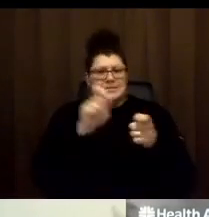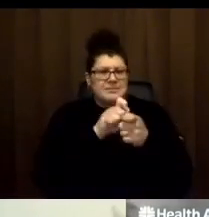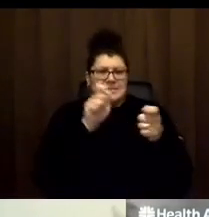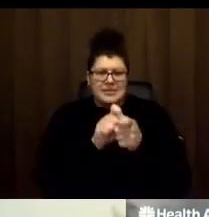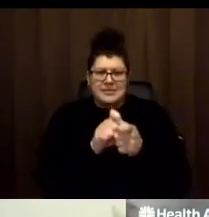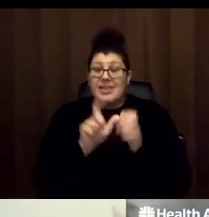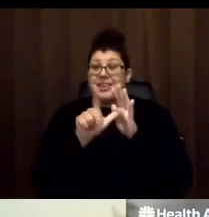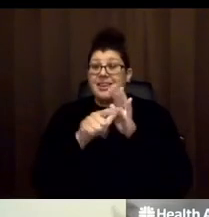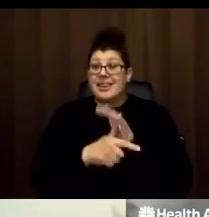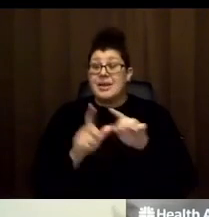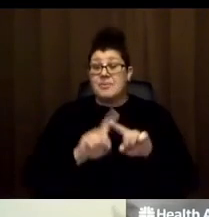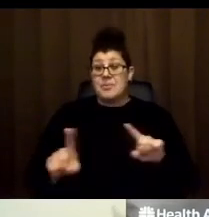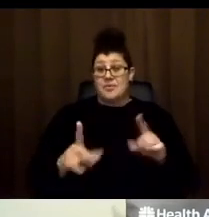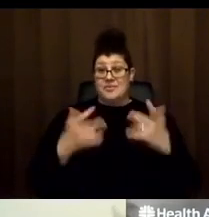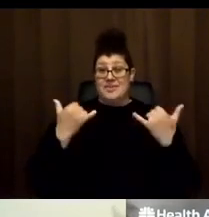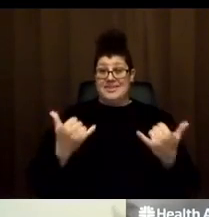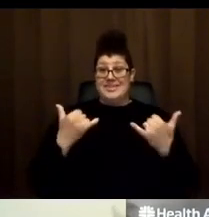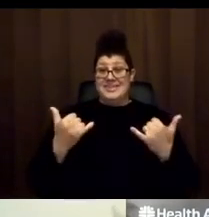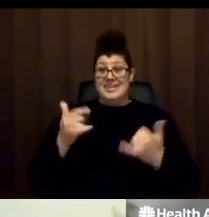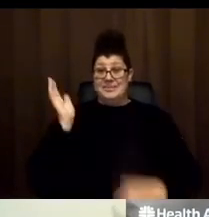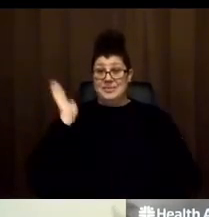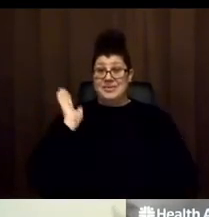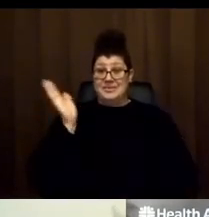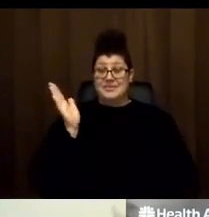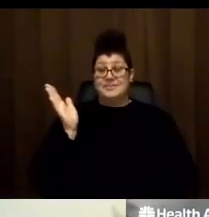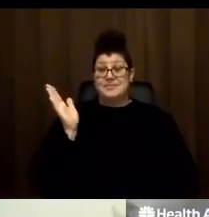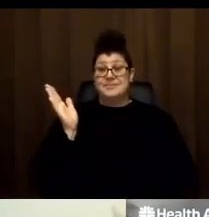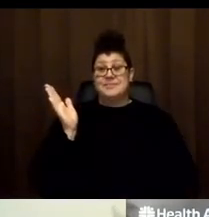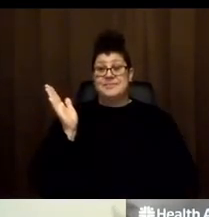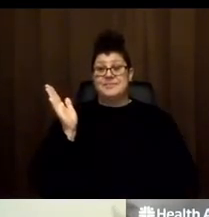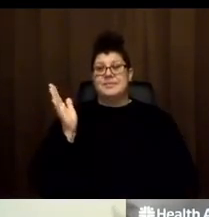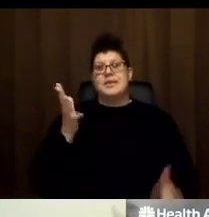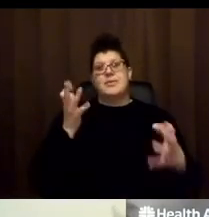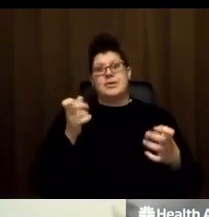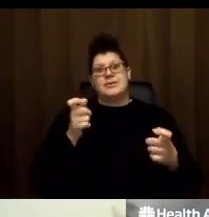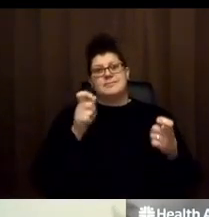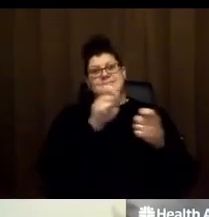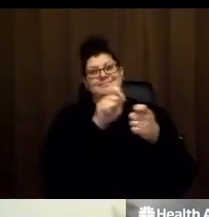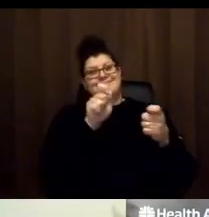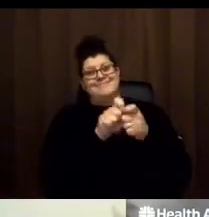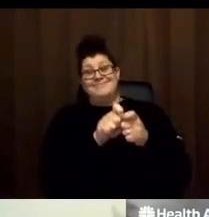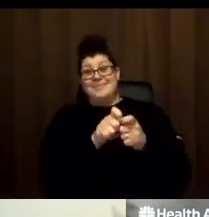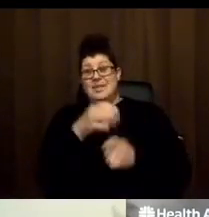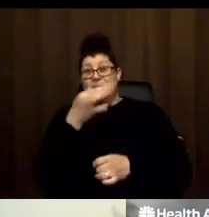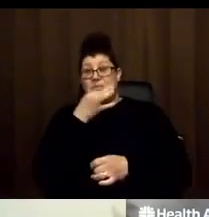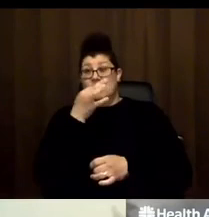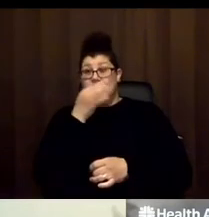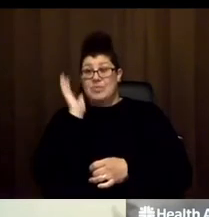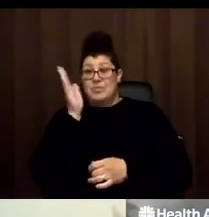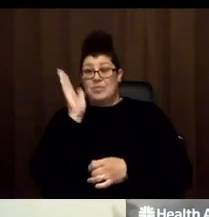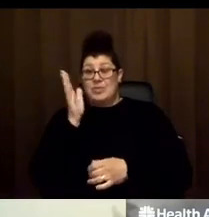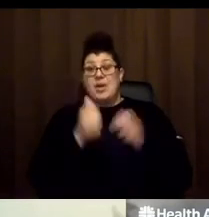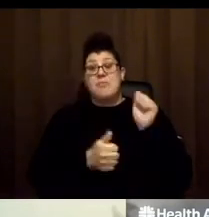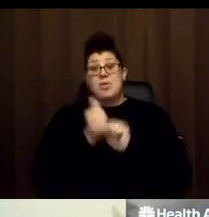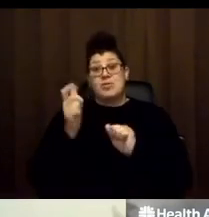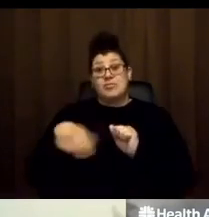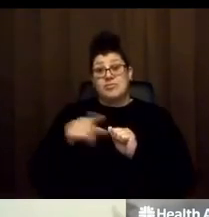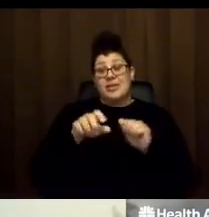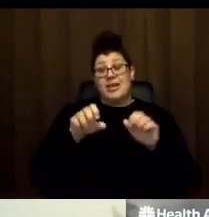But for the sake of today's presentation, I would like to point out the next opportunity most will have to enroll in a Medicare